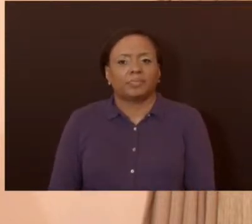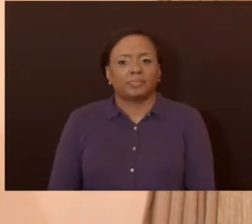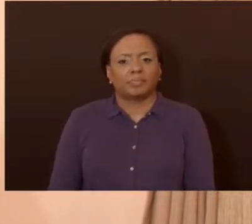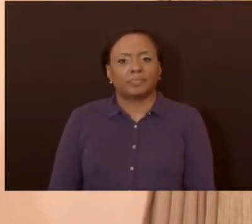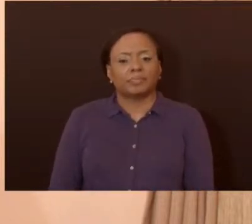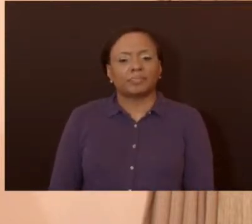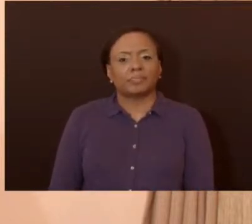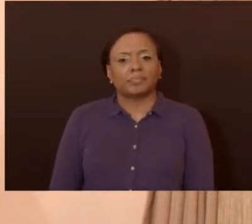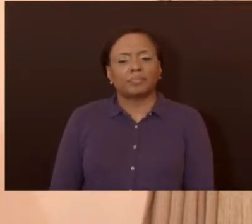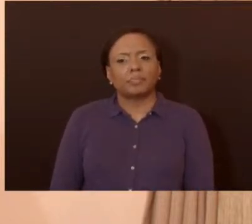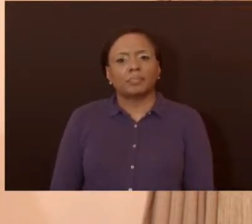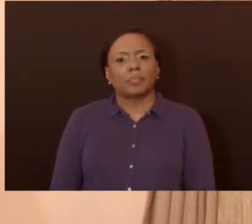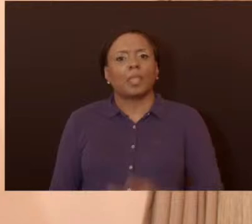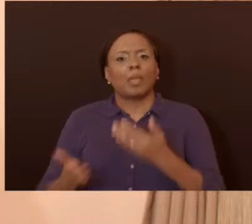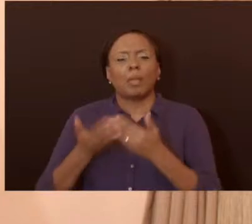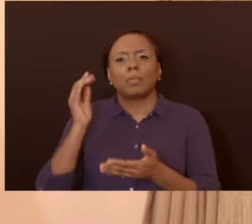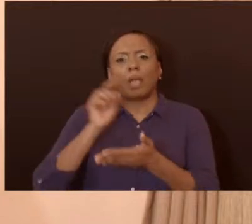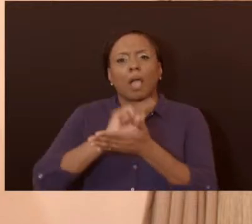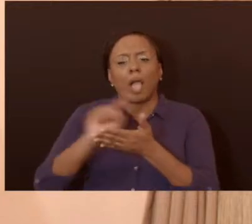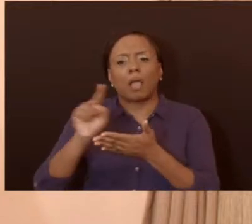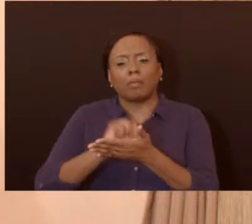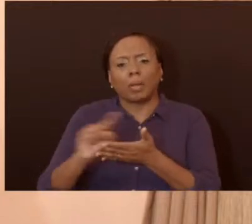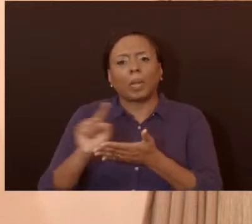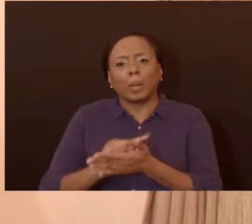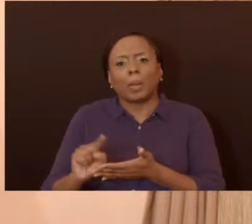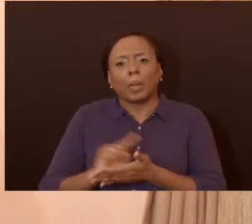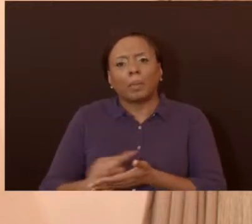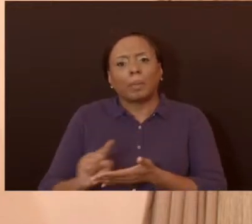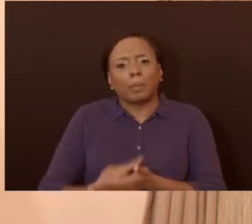almost every week there are cases before the law court.